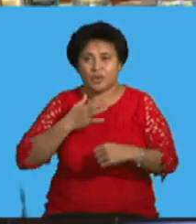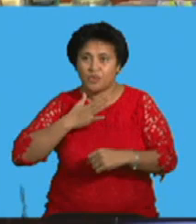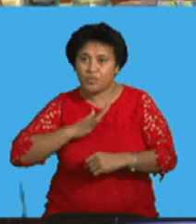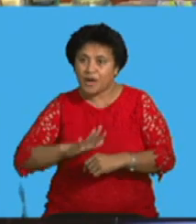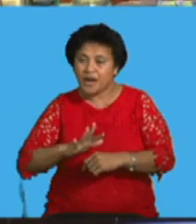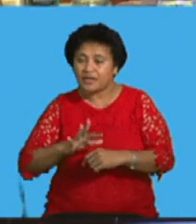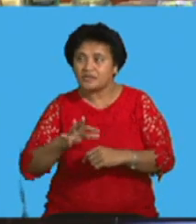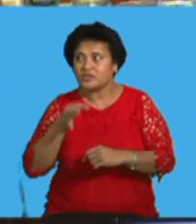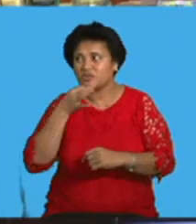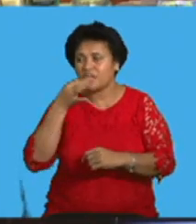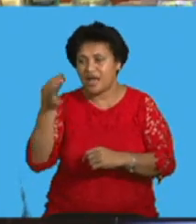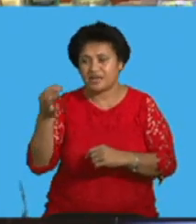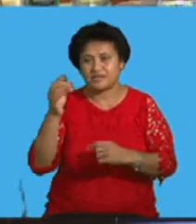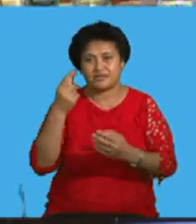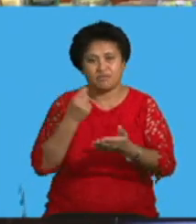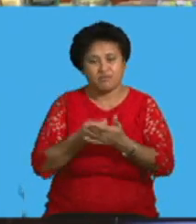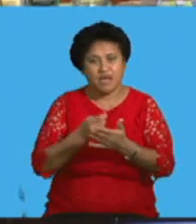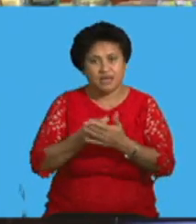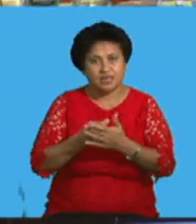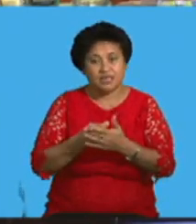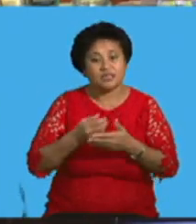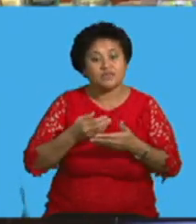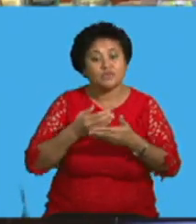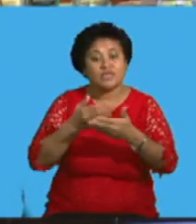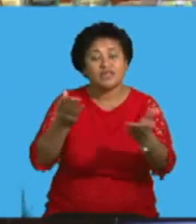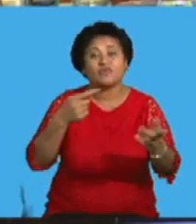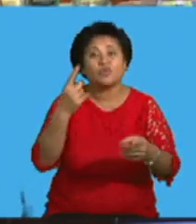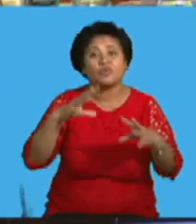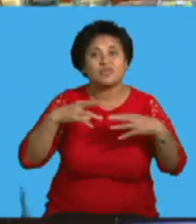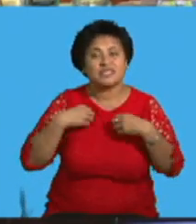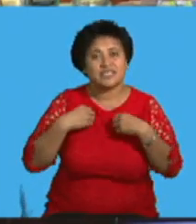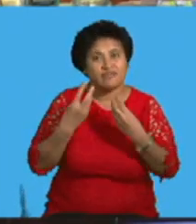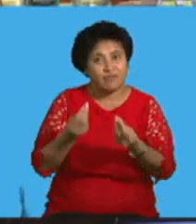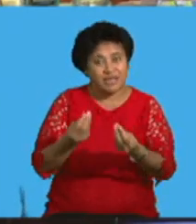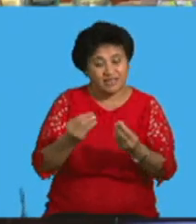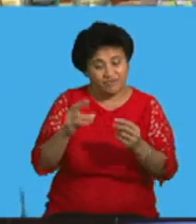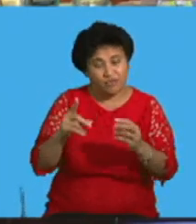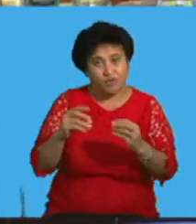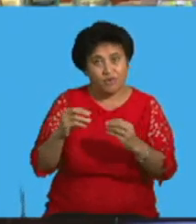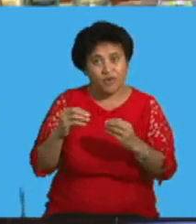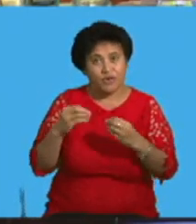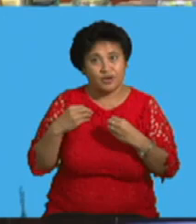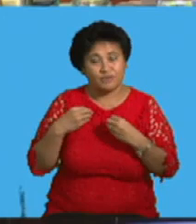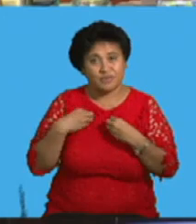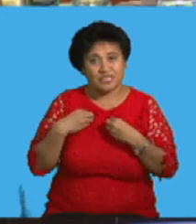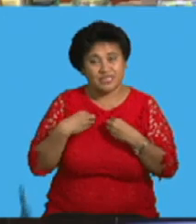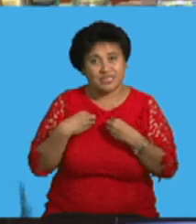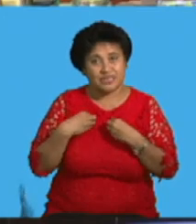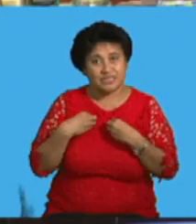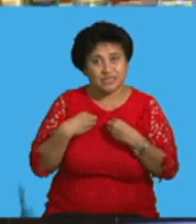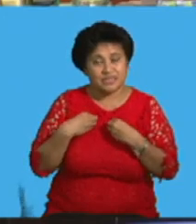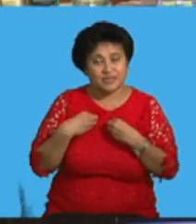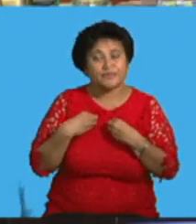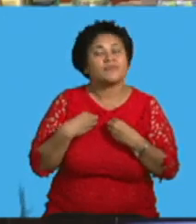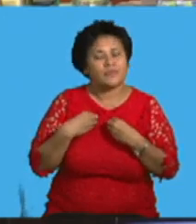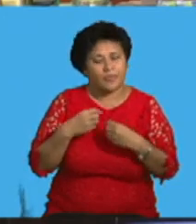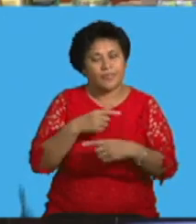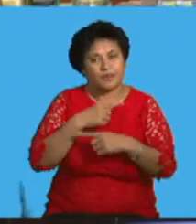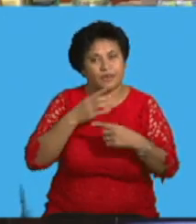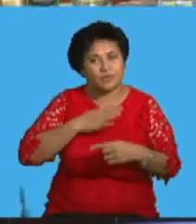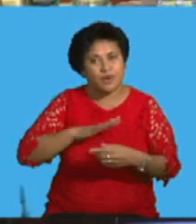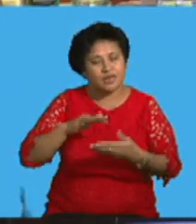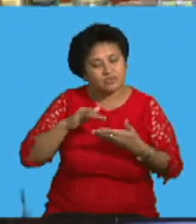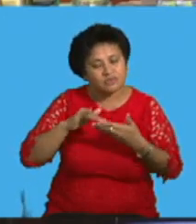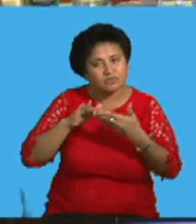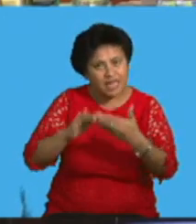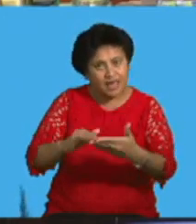support for those MSBG recipients that have excelled. We will help them break through